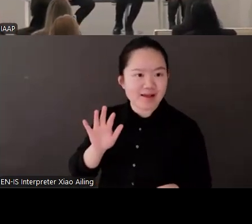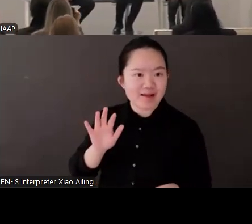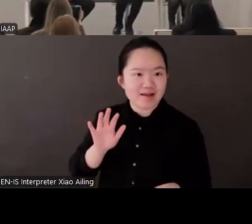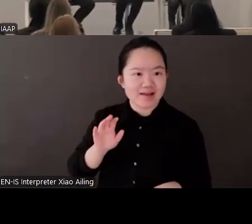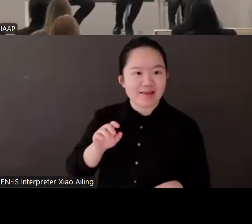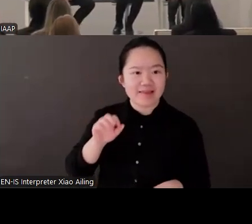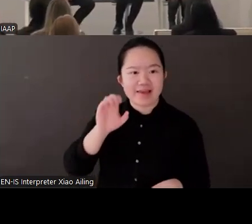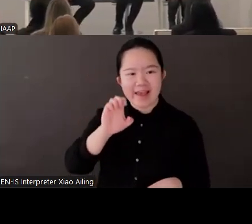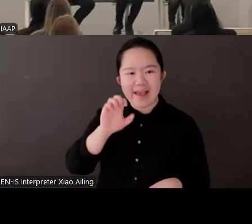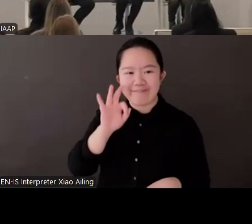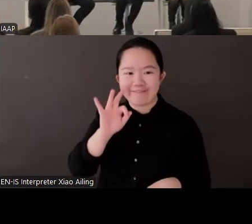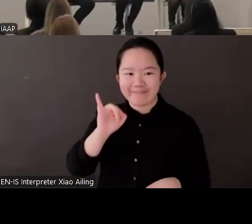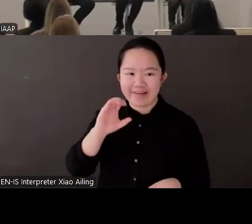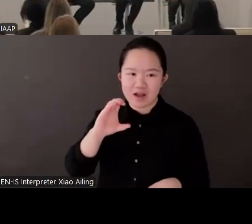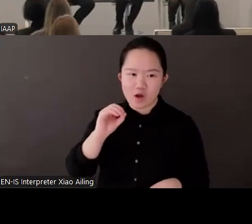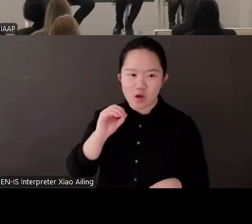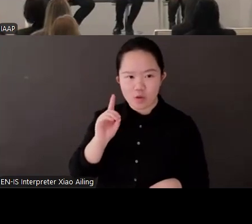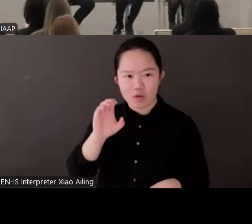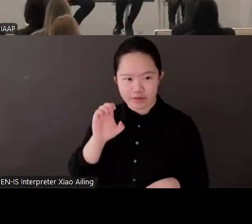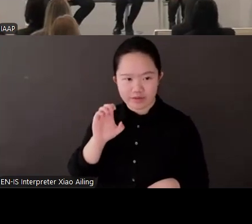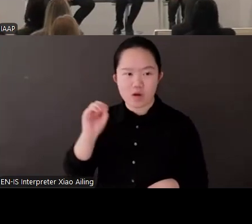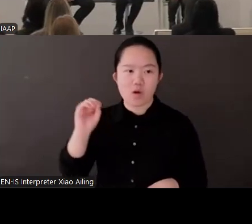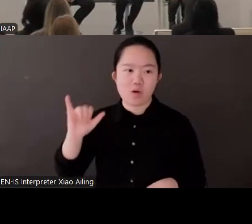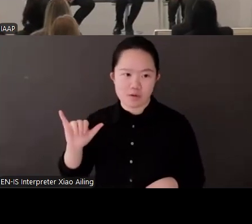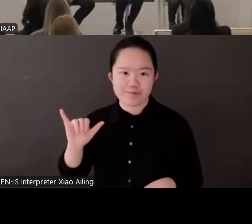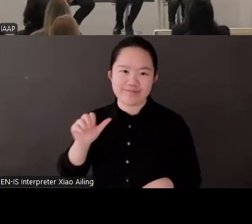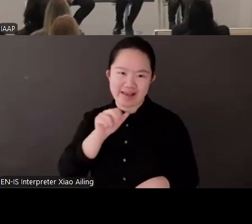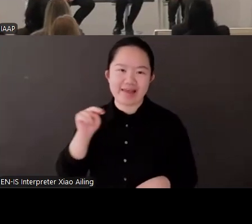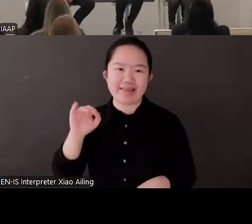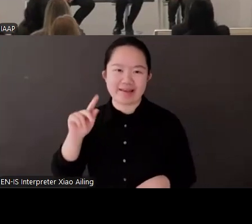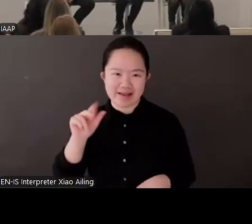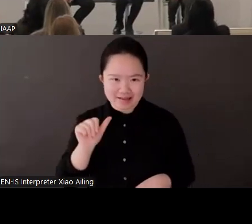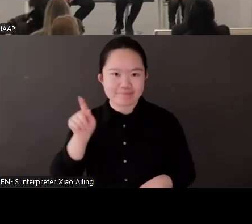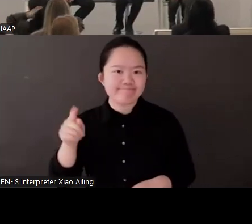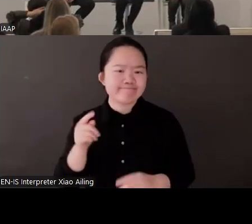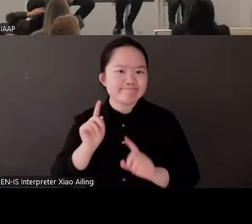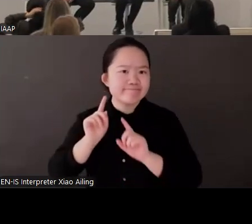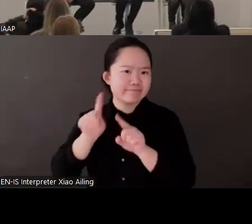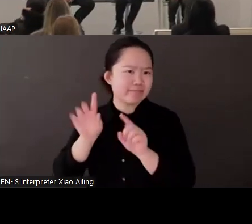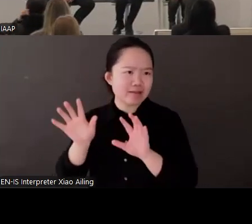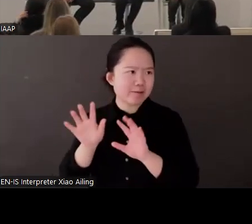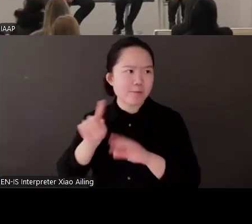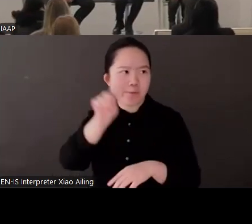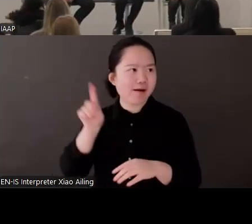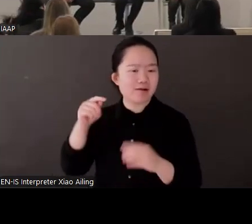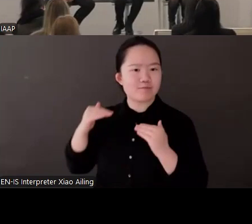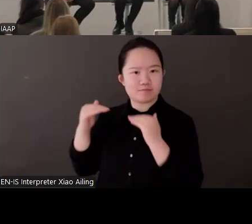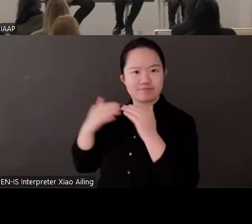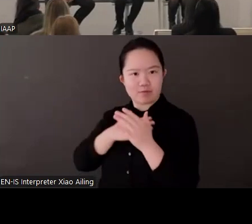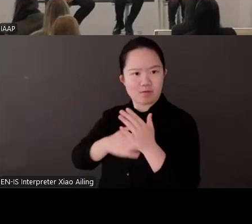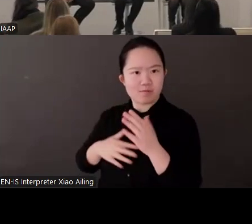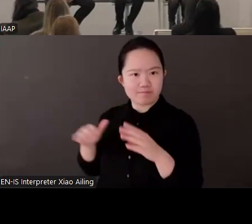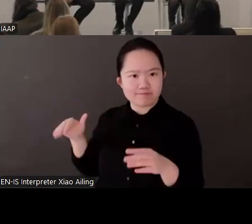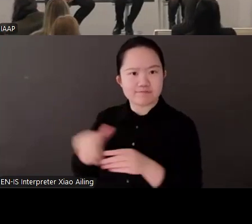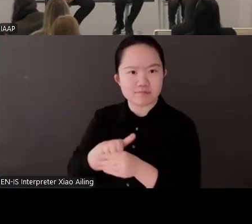to, well, of course, prove our customers that we truly take accessibility